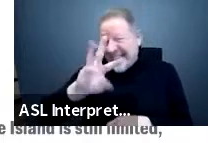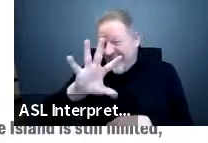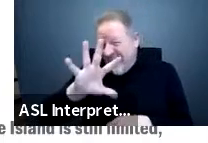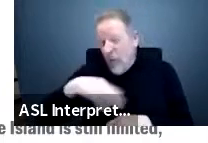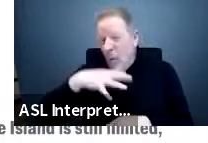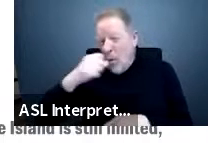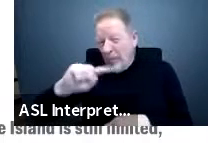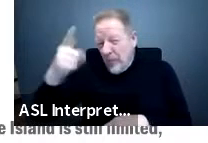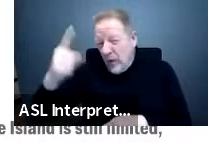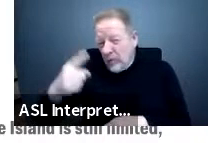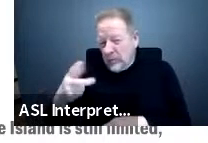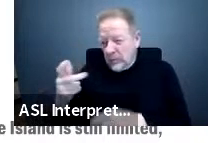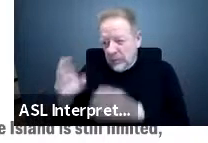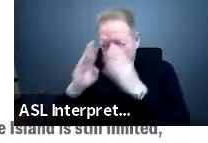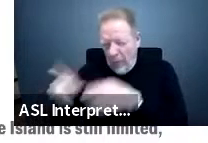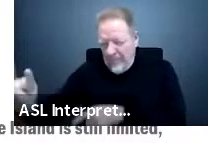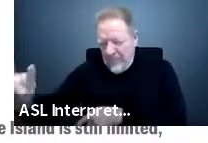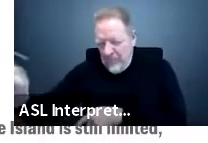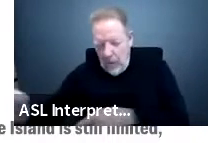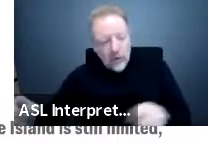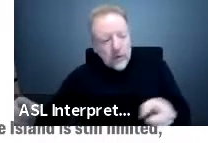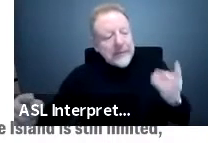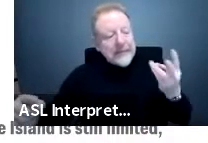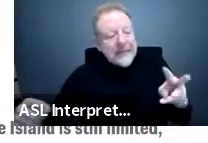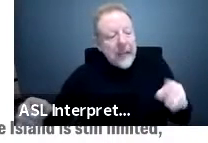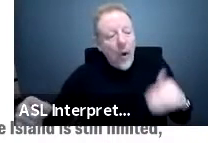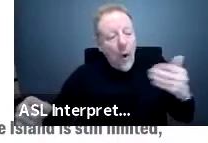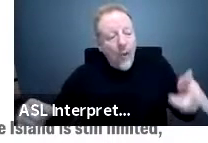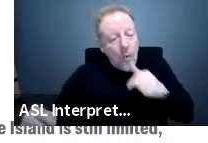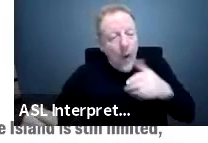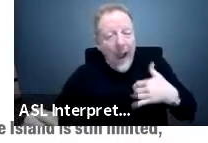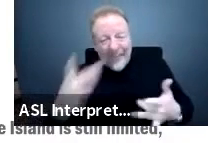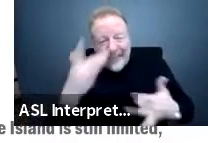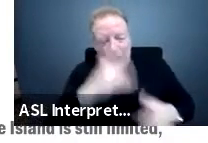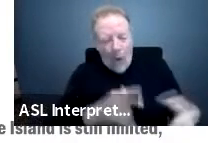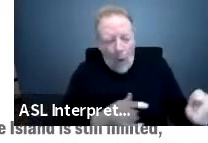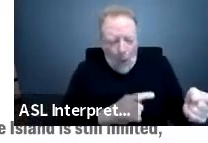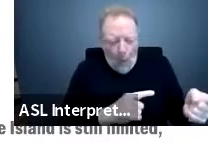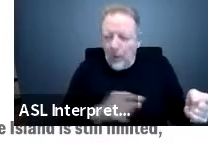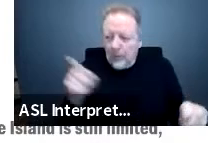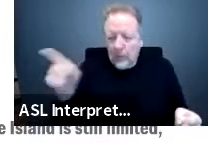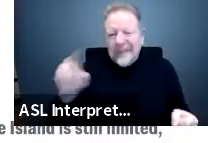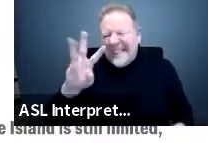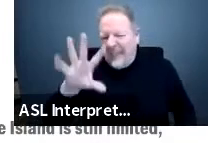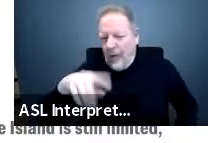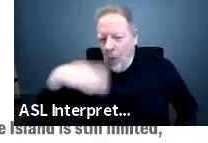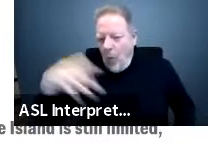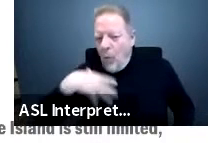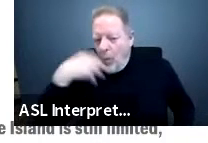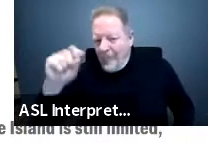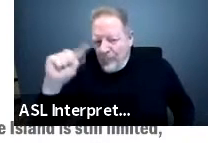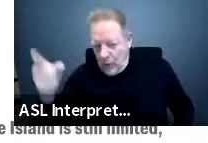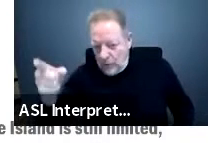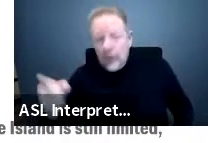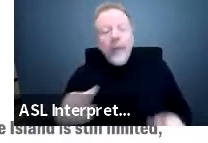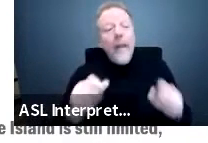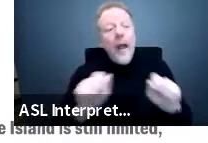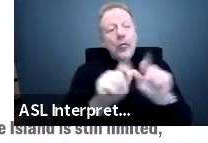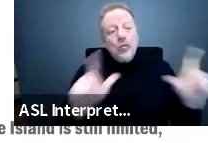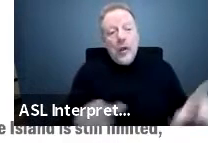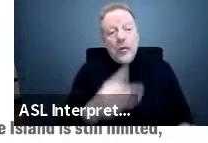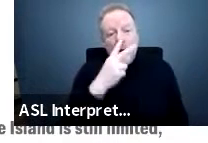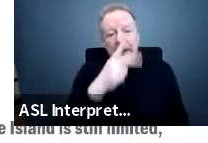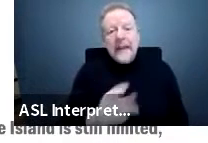how are we thinking about underlying medical conditions? Here on the screen are